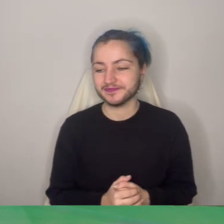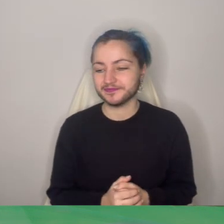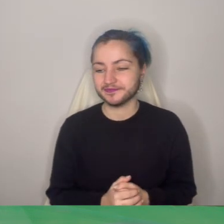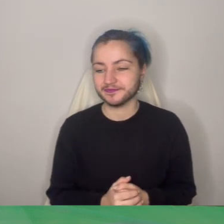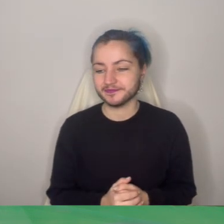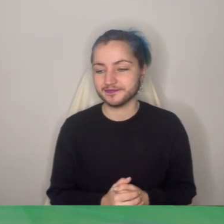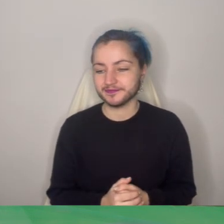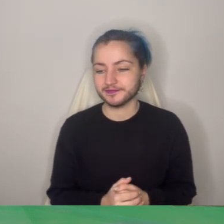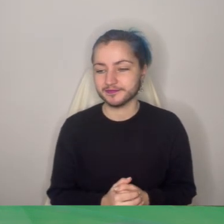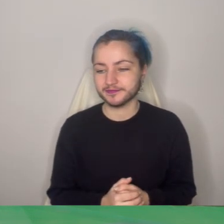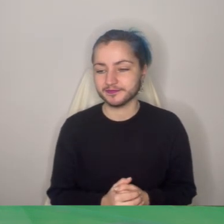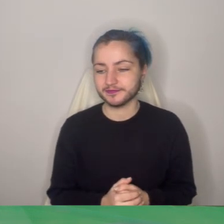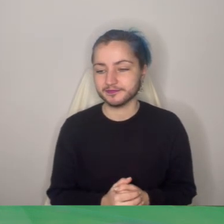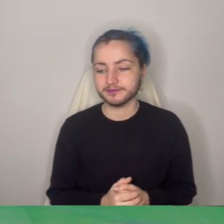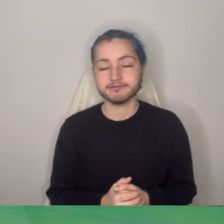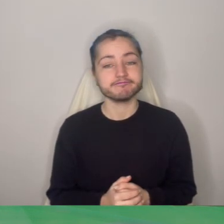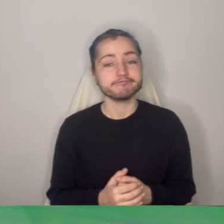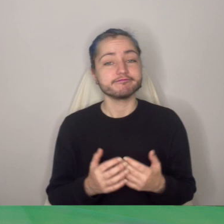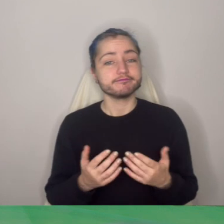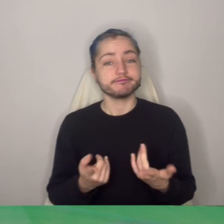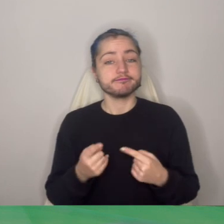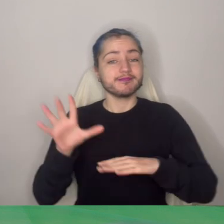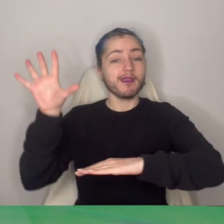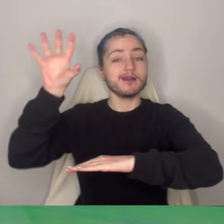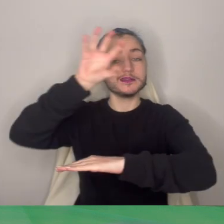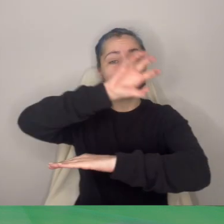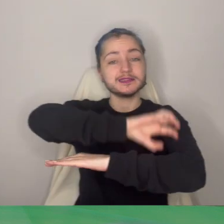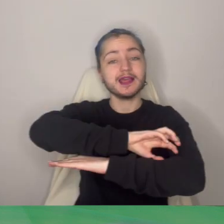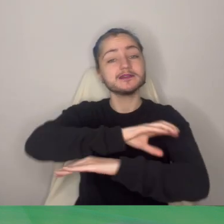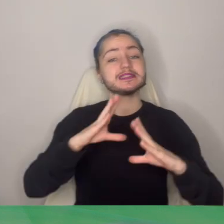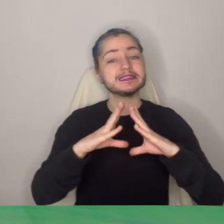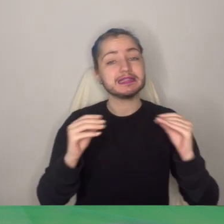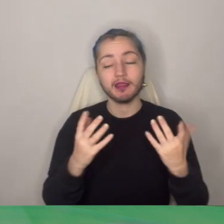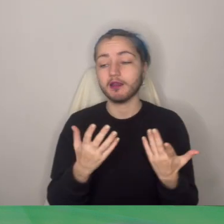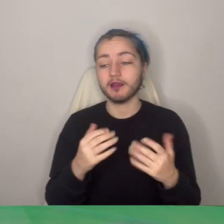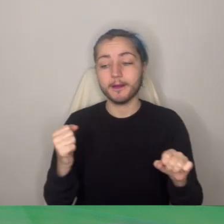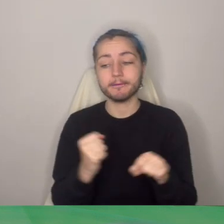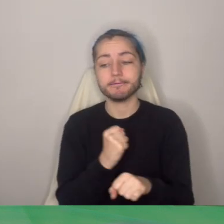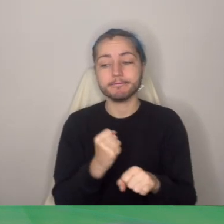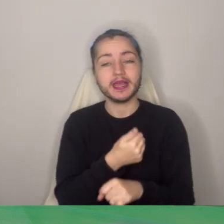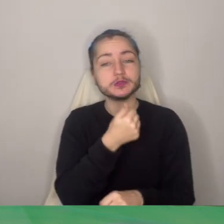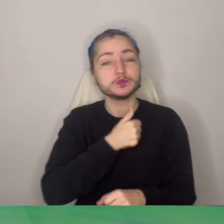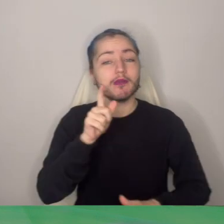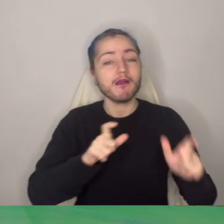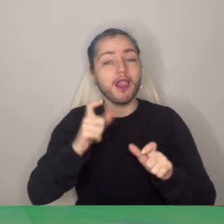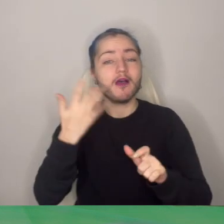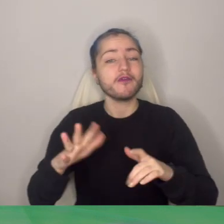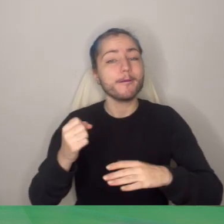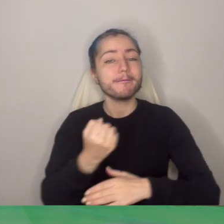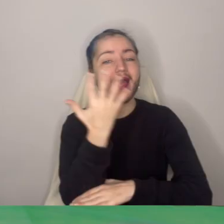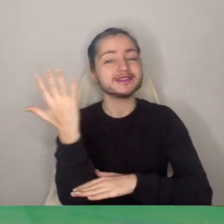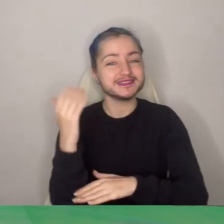There is our sunset scene, made entirely with colour from plants.